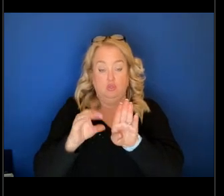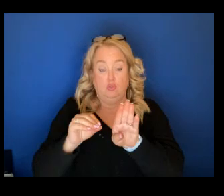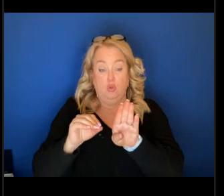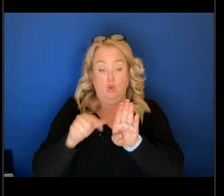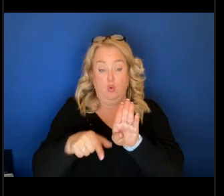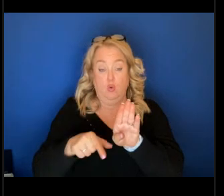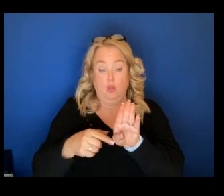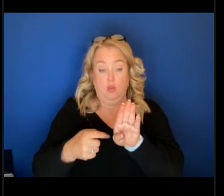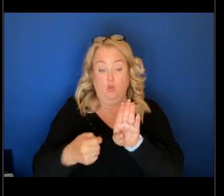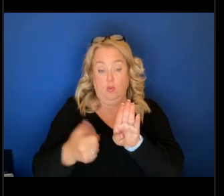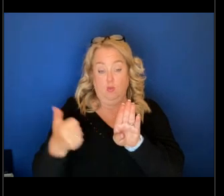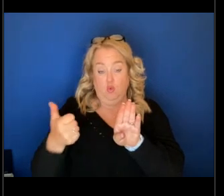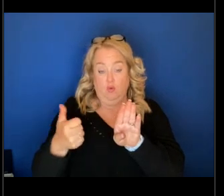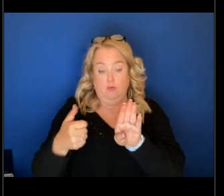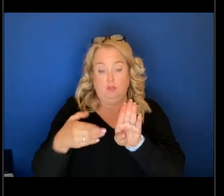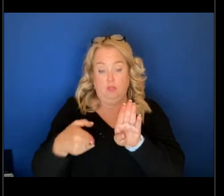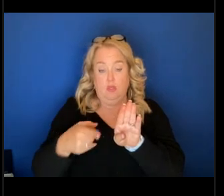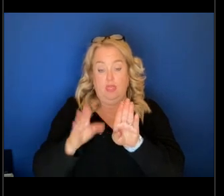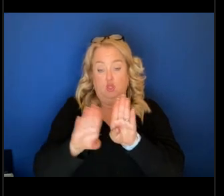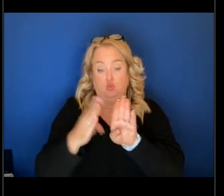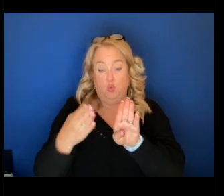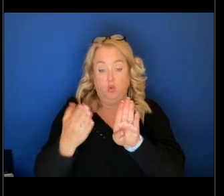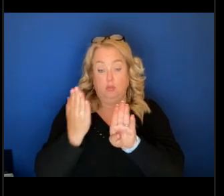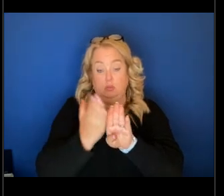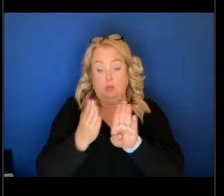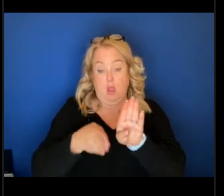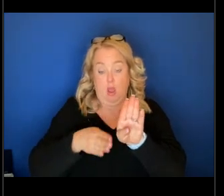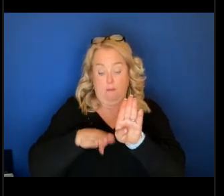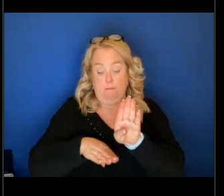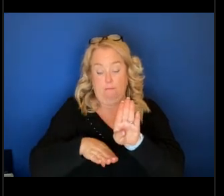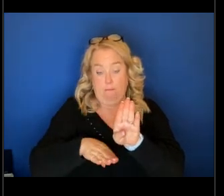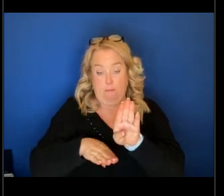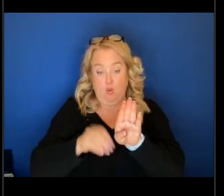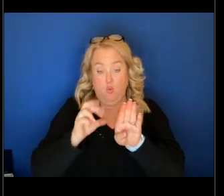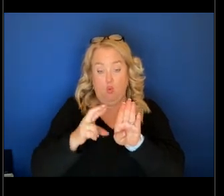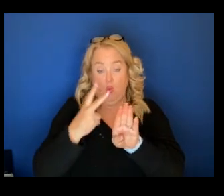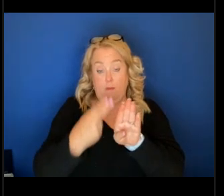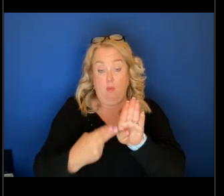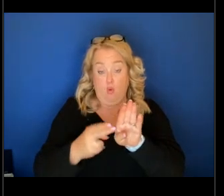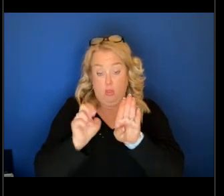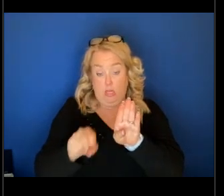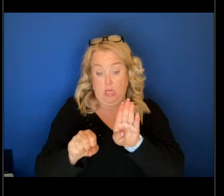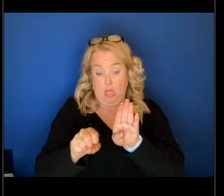the door stop, or doing both.